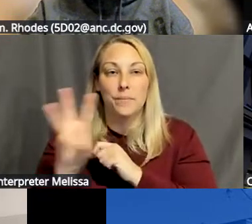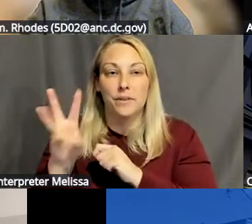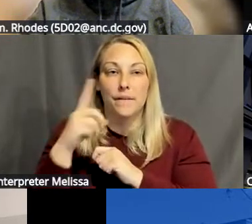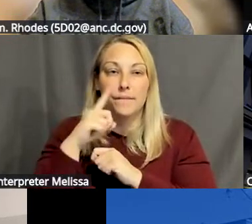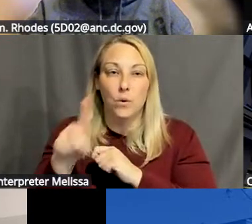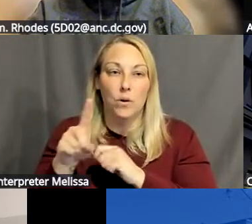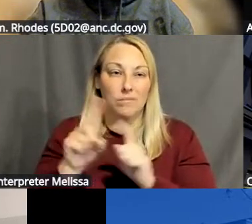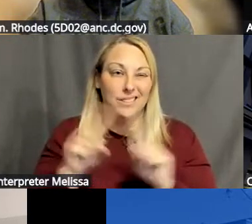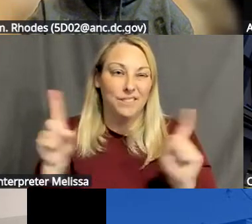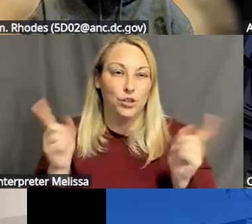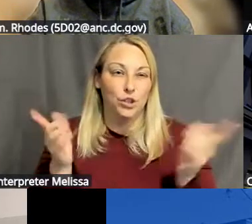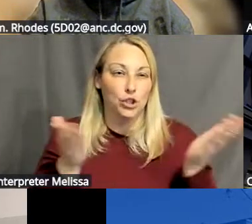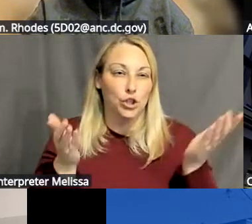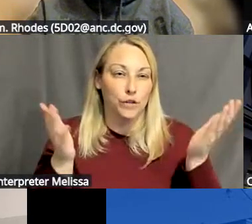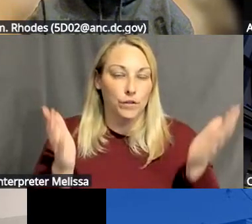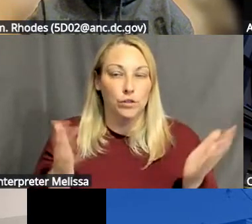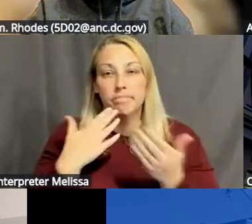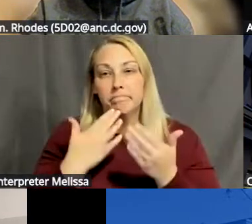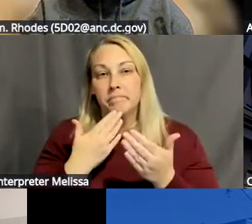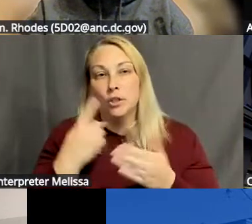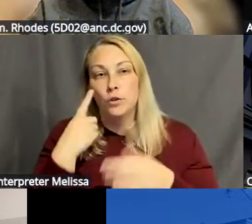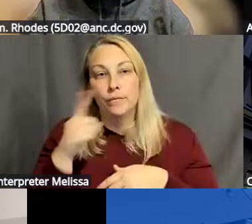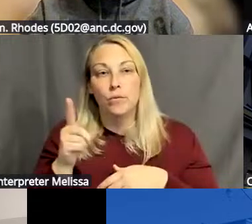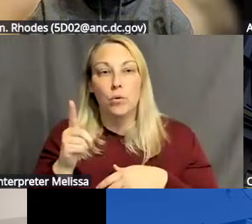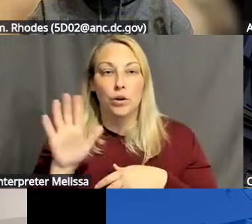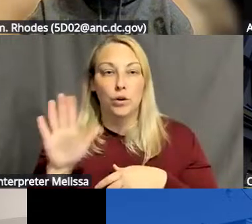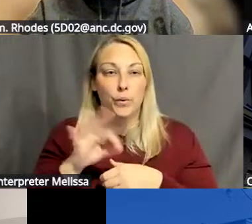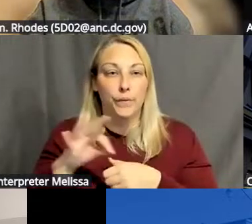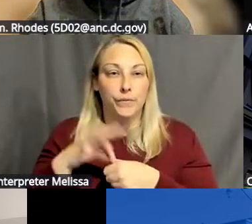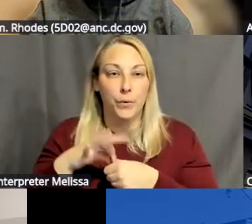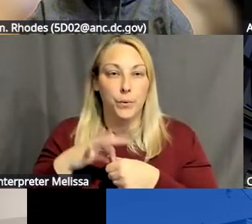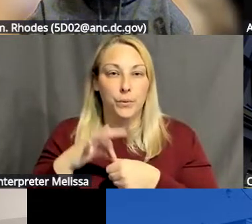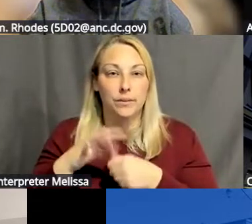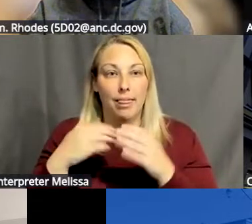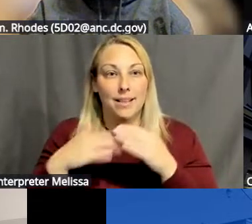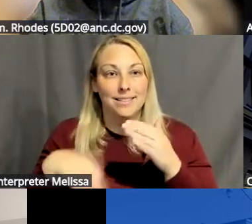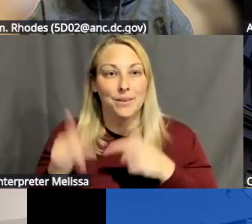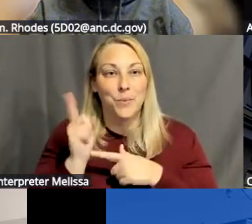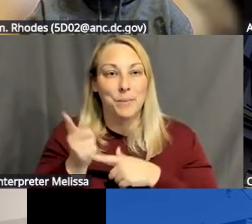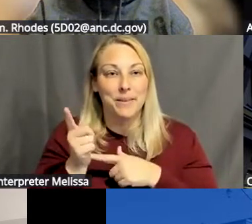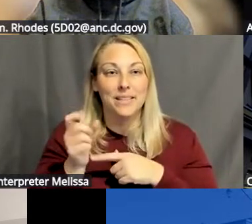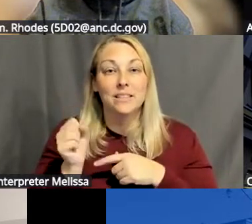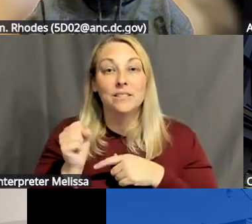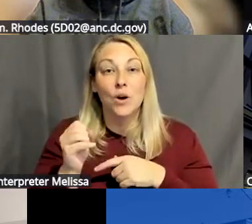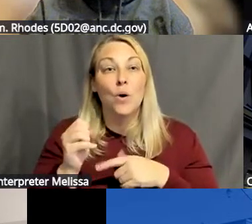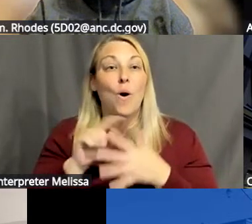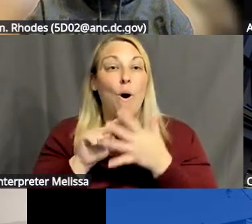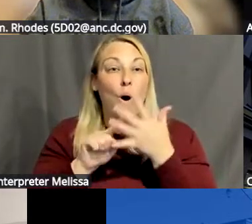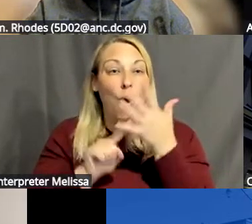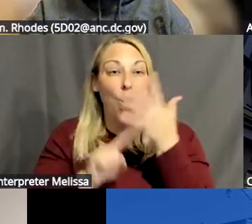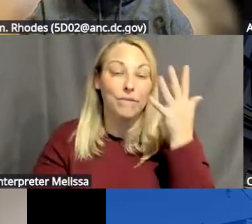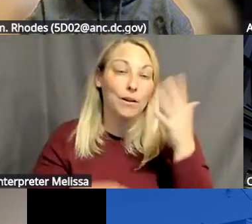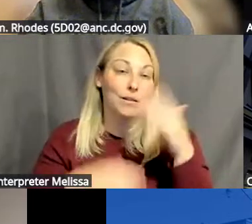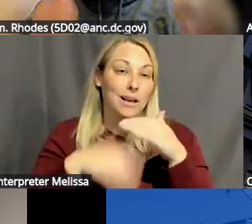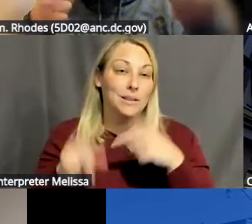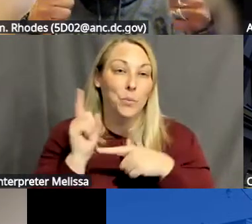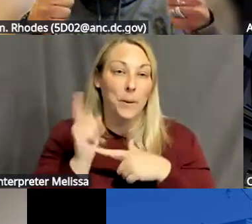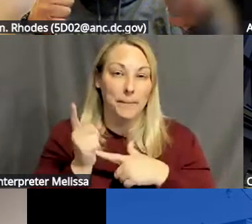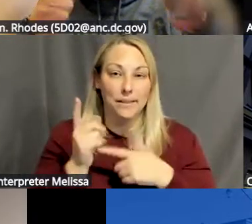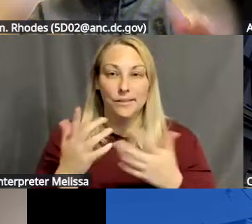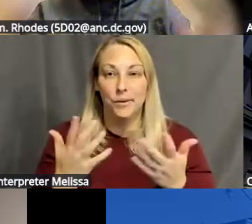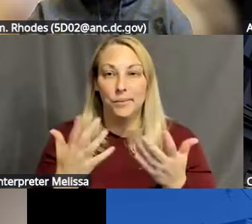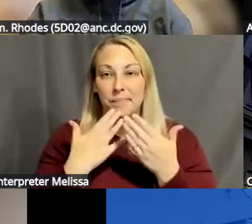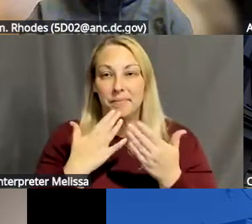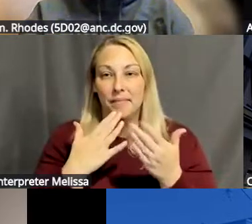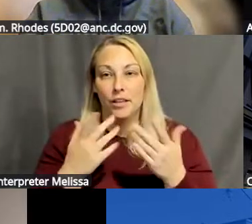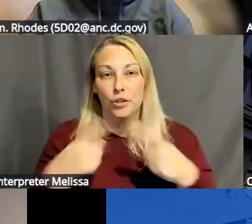on that unanimously within 1 minute. So we got through all those items in less than 1 minute. Thank